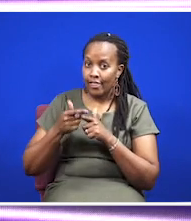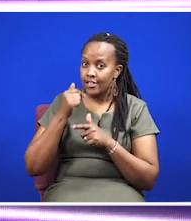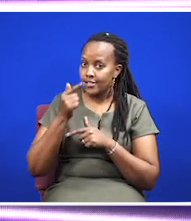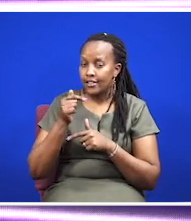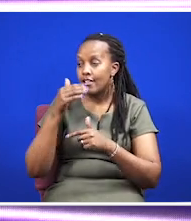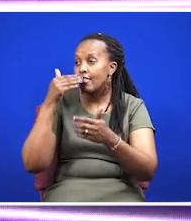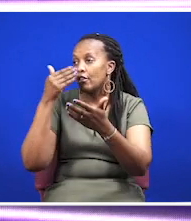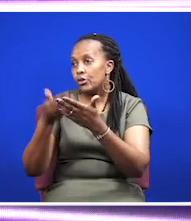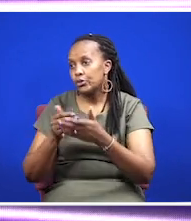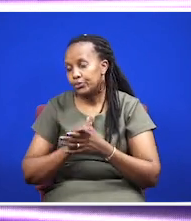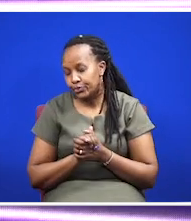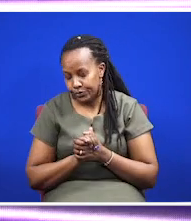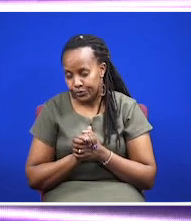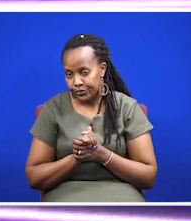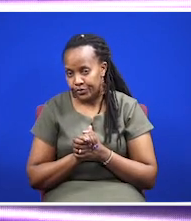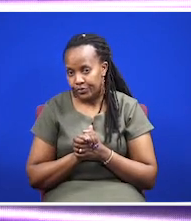said, "Thanks."